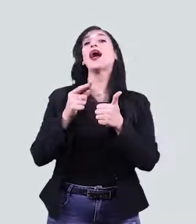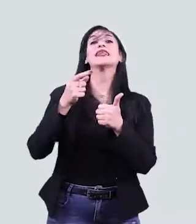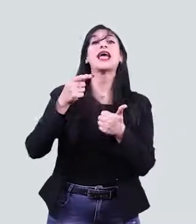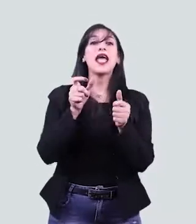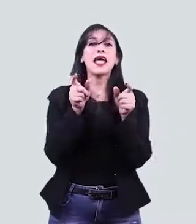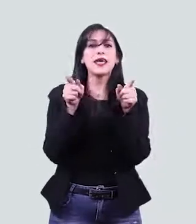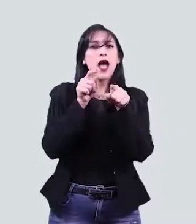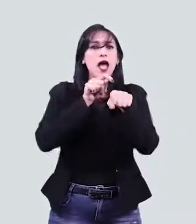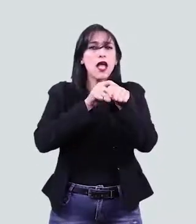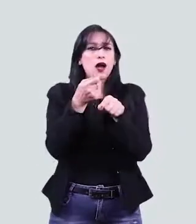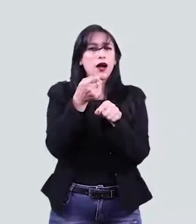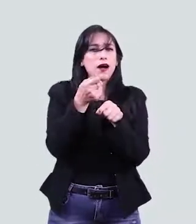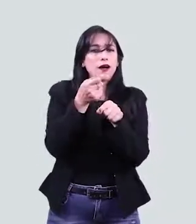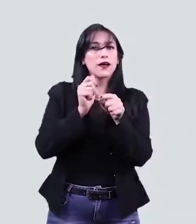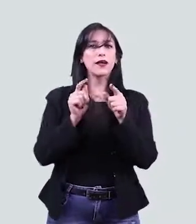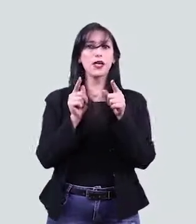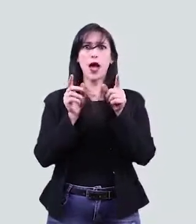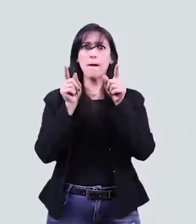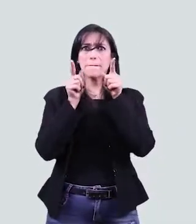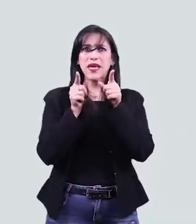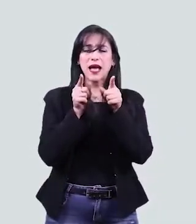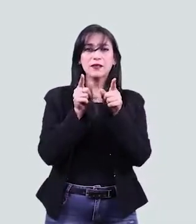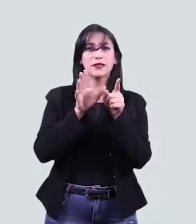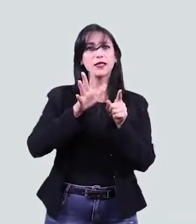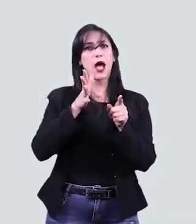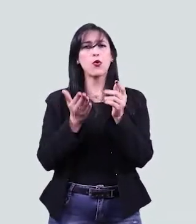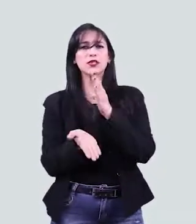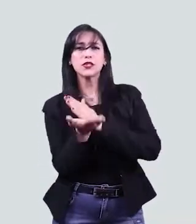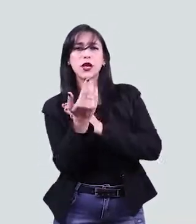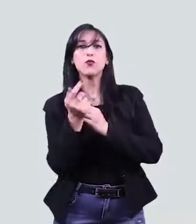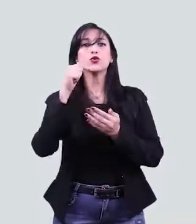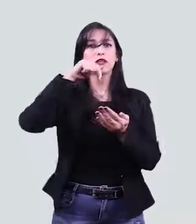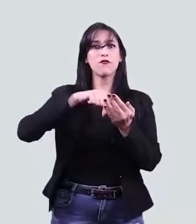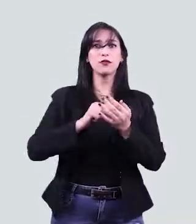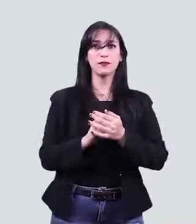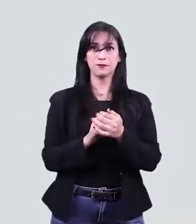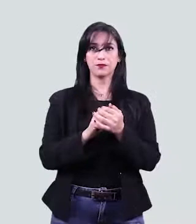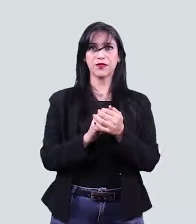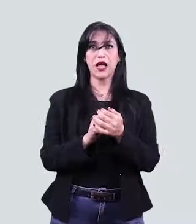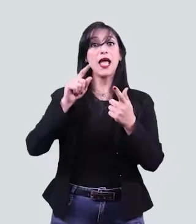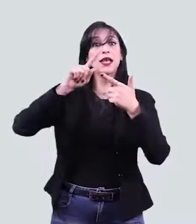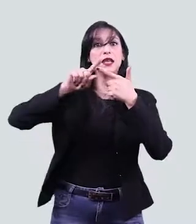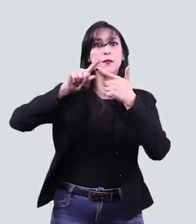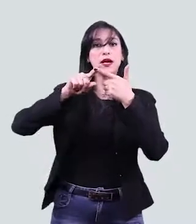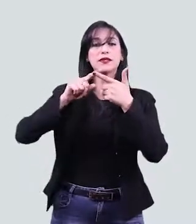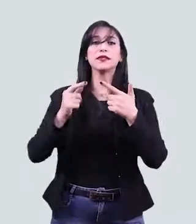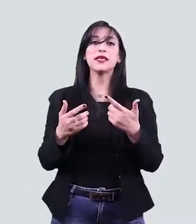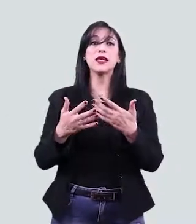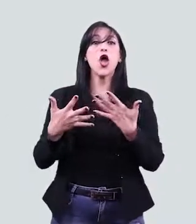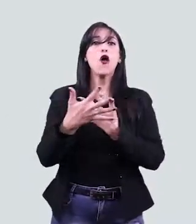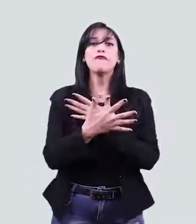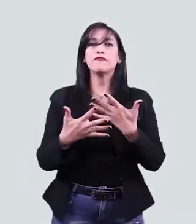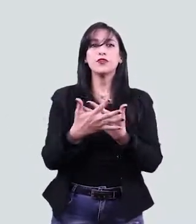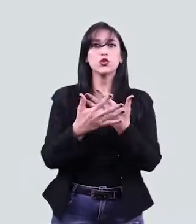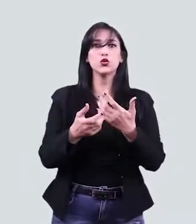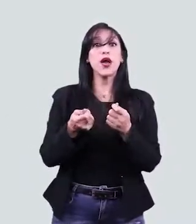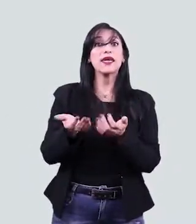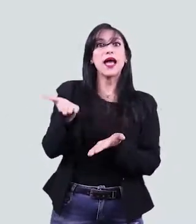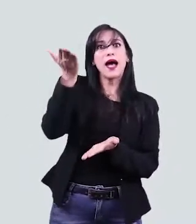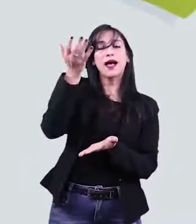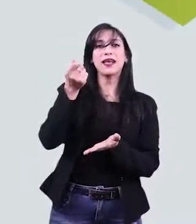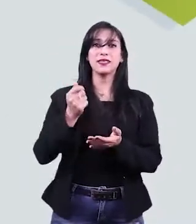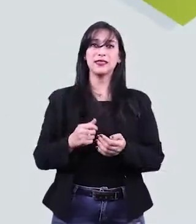amount assigned to a security by the issuer. 2. Market value is the highest estimated purchase price of a security in